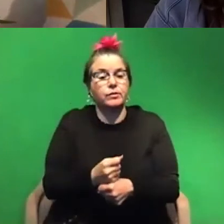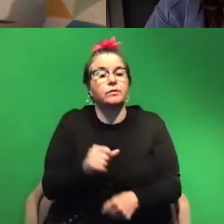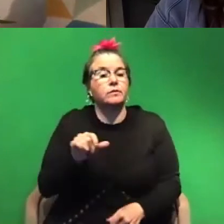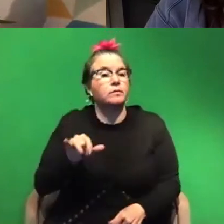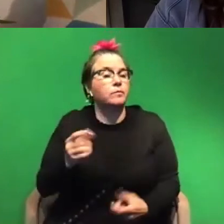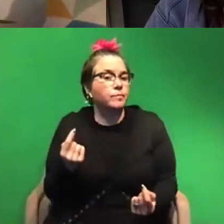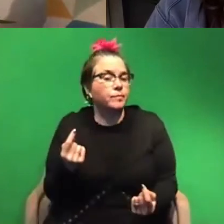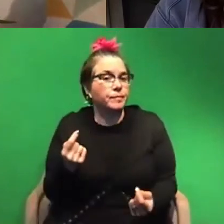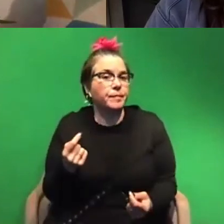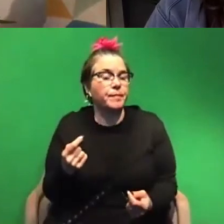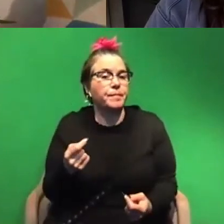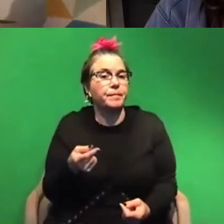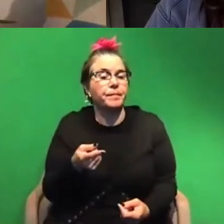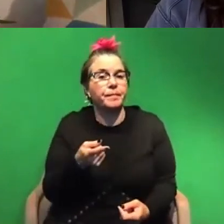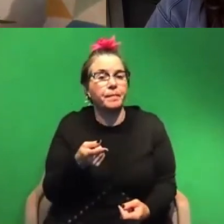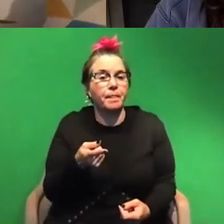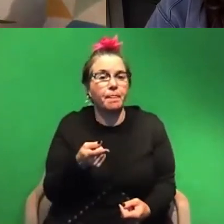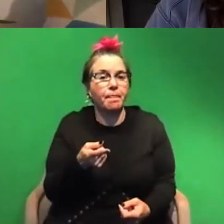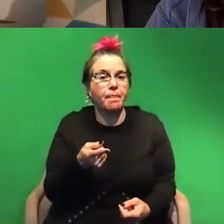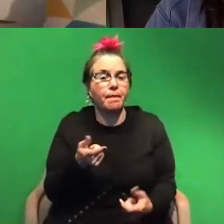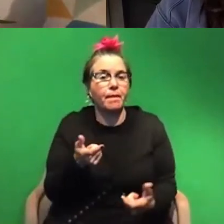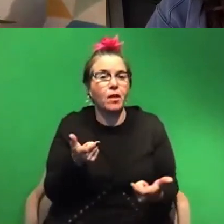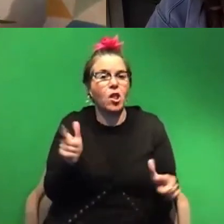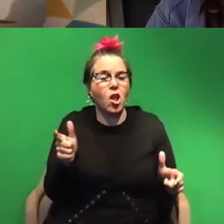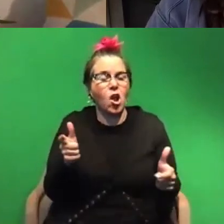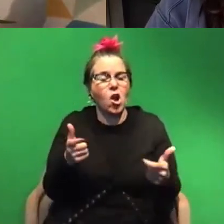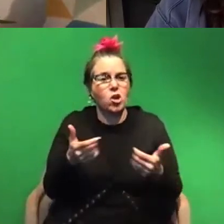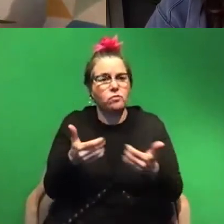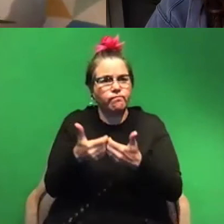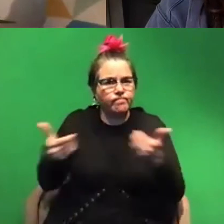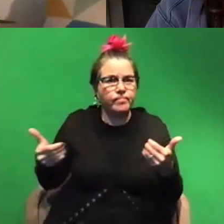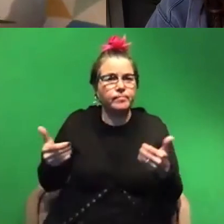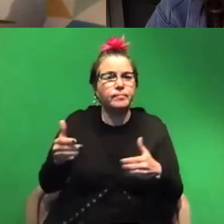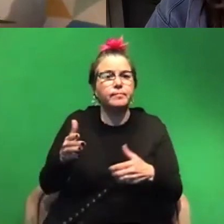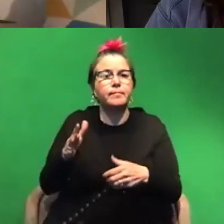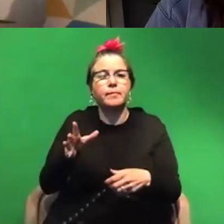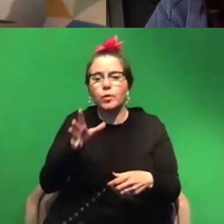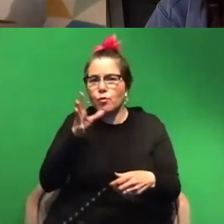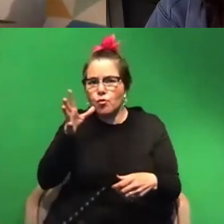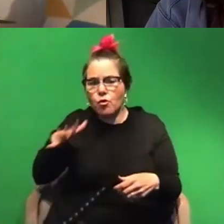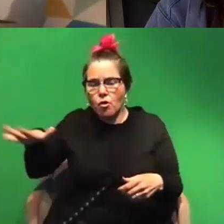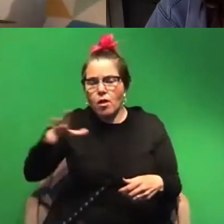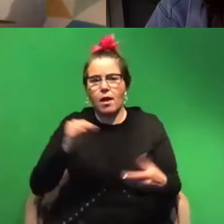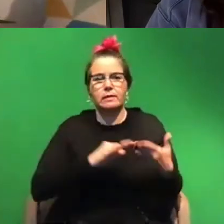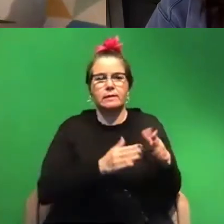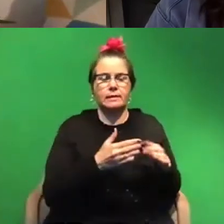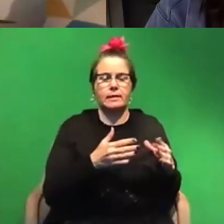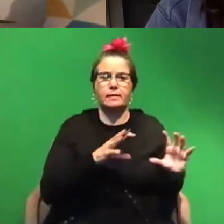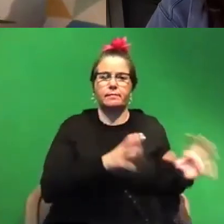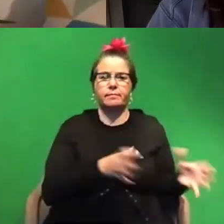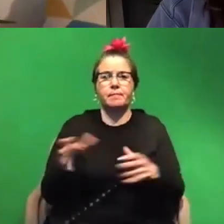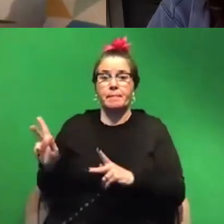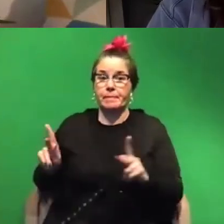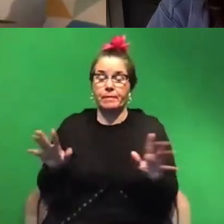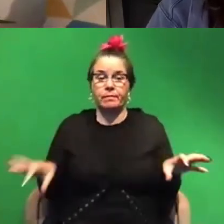that there is a large divide between the rural and urban populations. So what